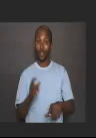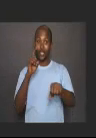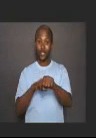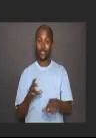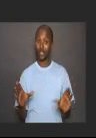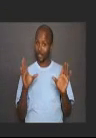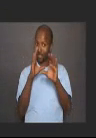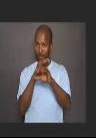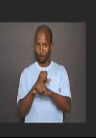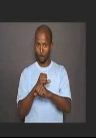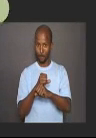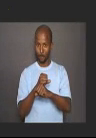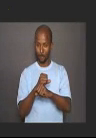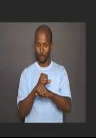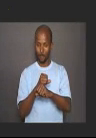Time's up.